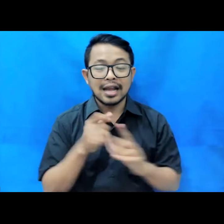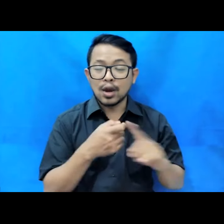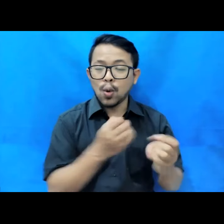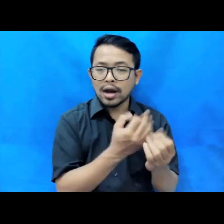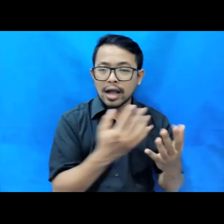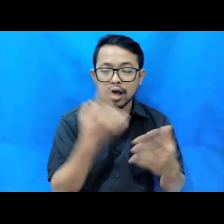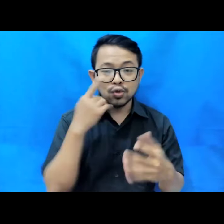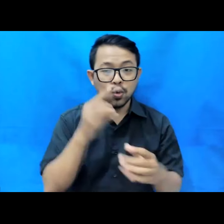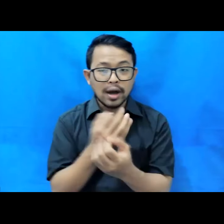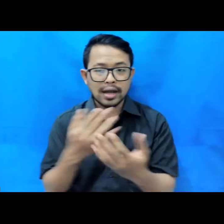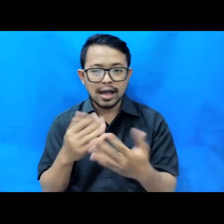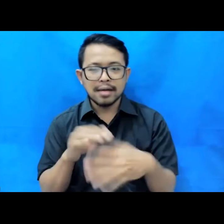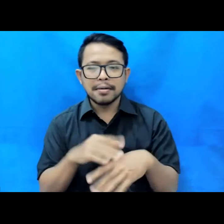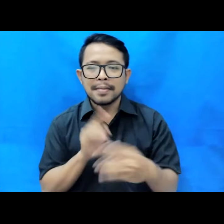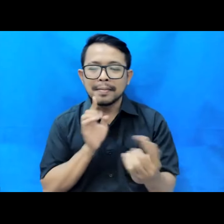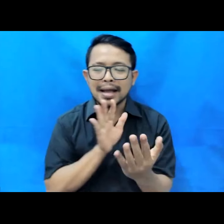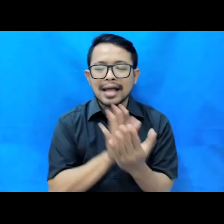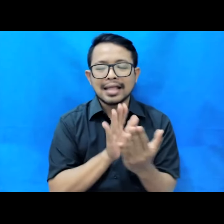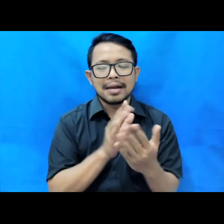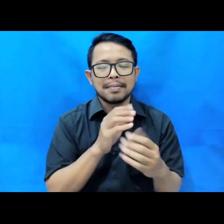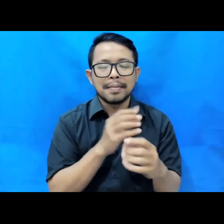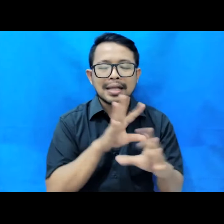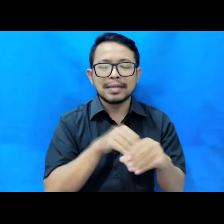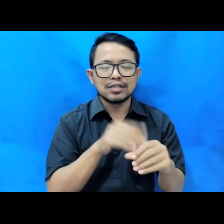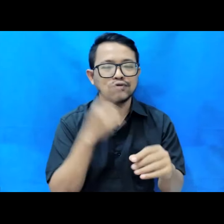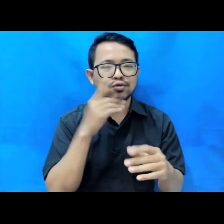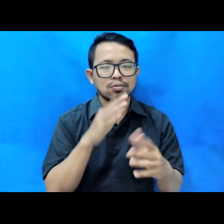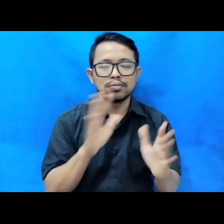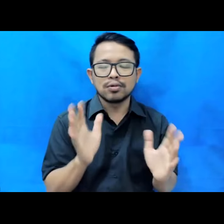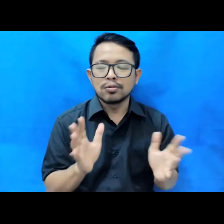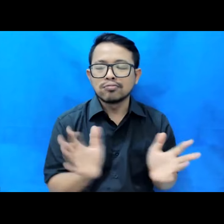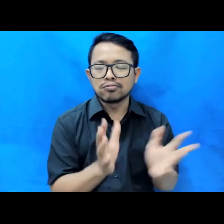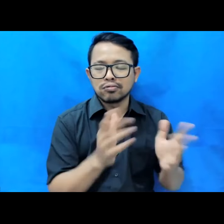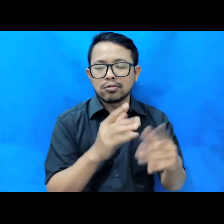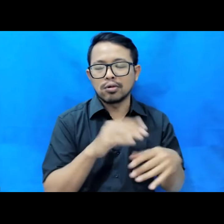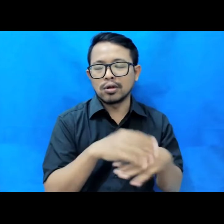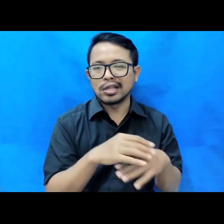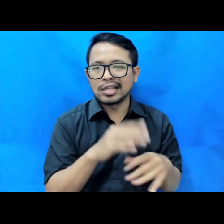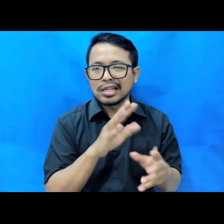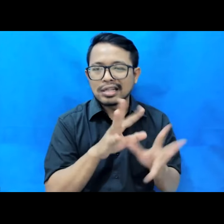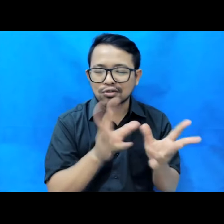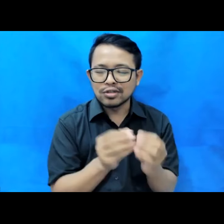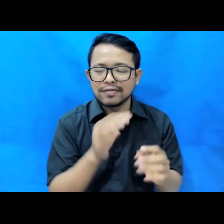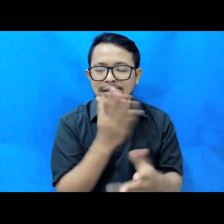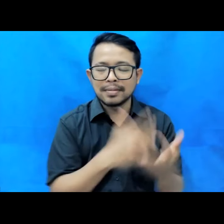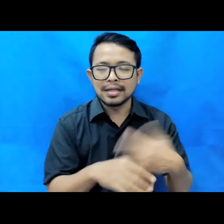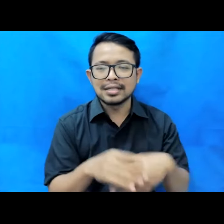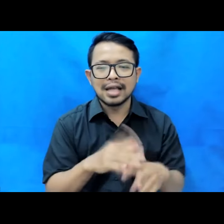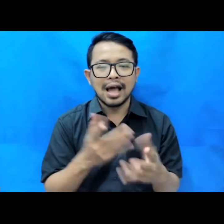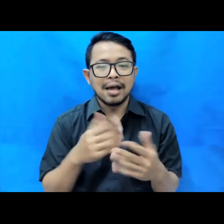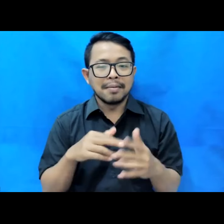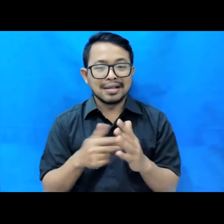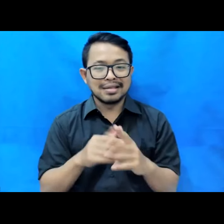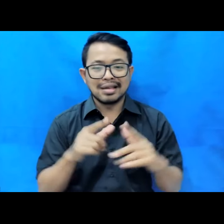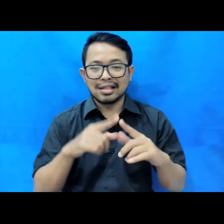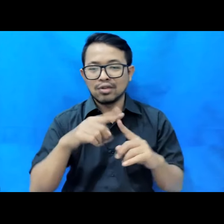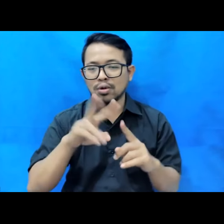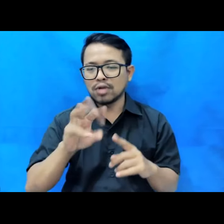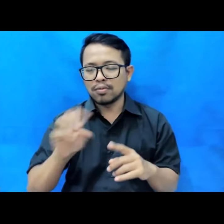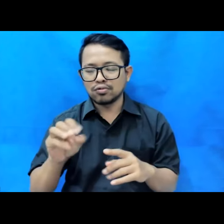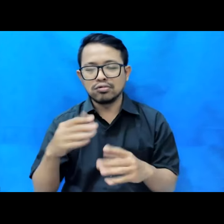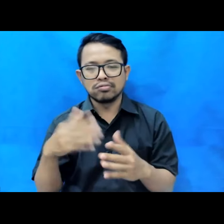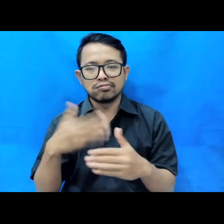the From Citizens to Cities, Participatory Approaches to Building Disability Inclusive Cities is an agenda to mark the end of the